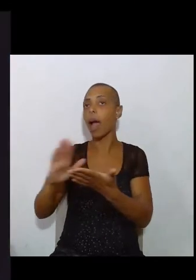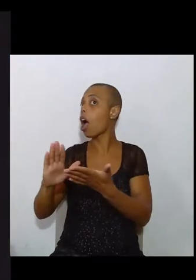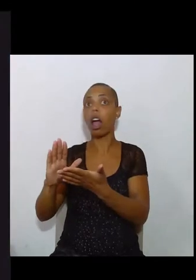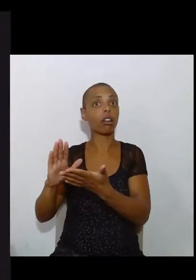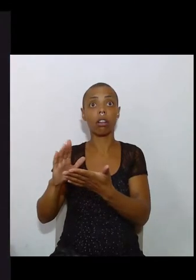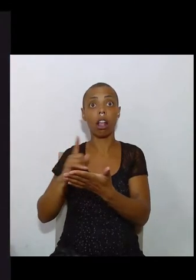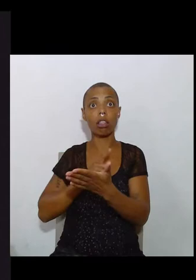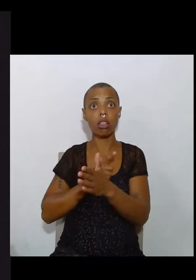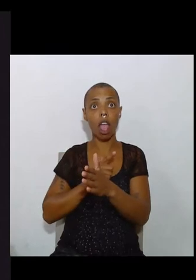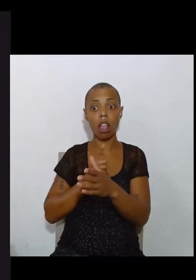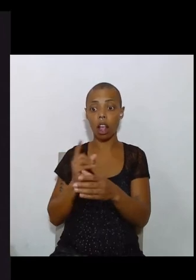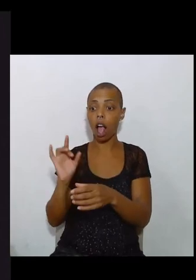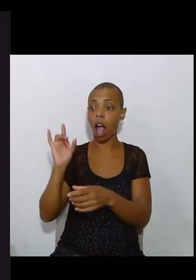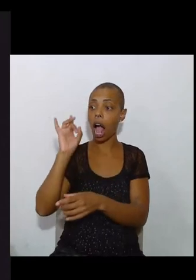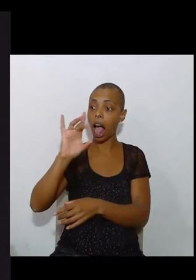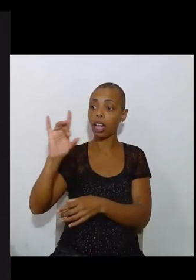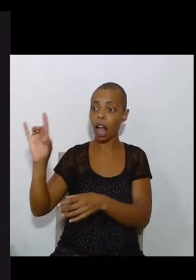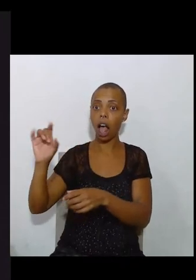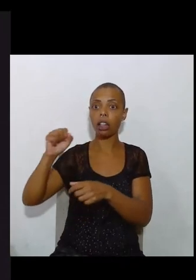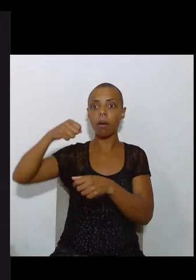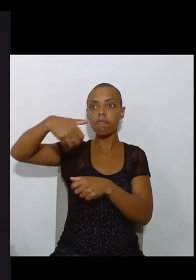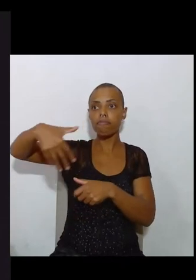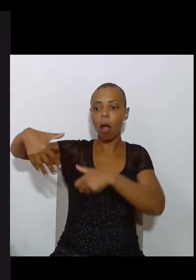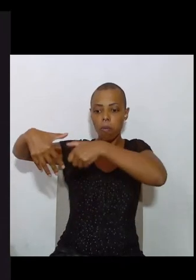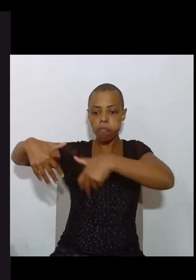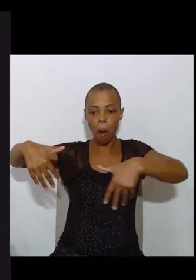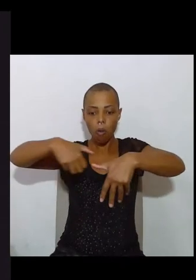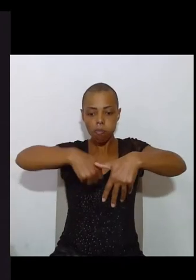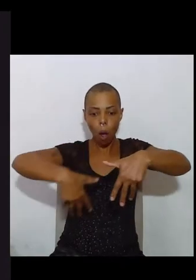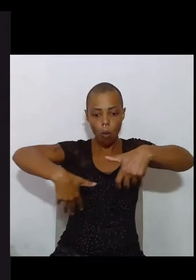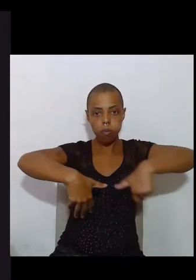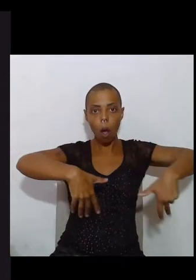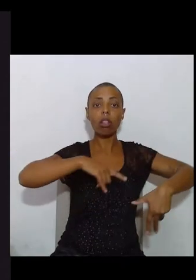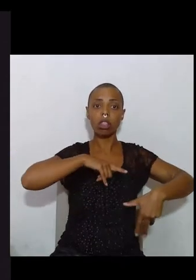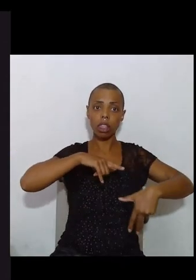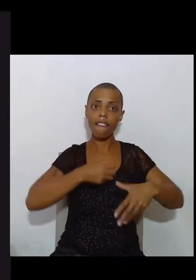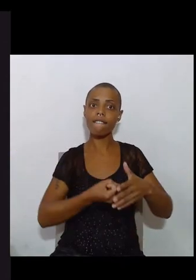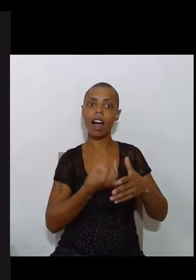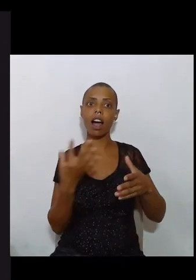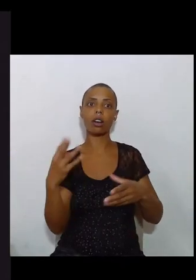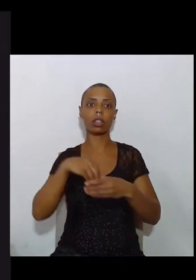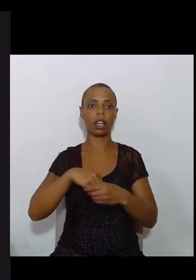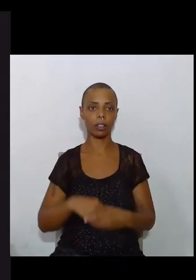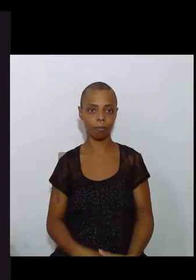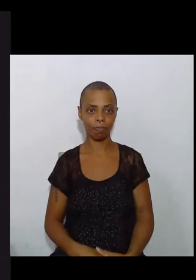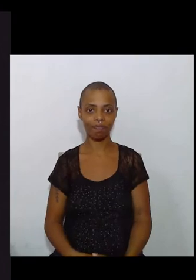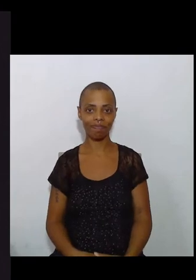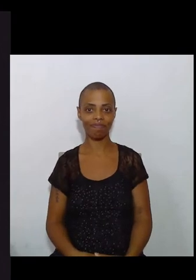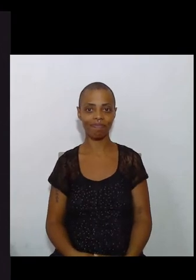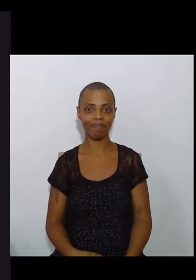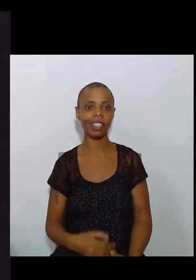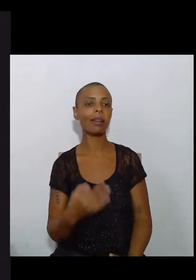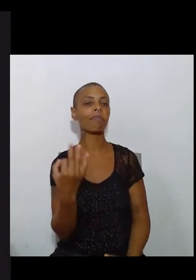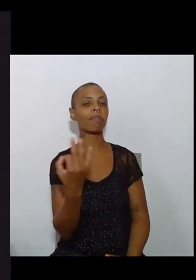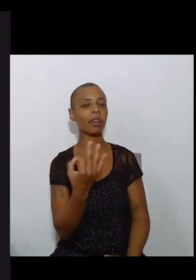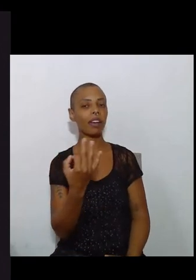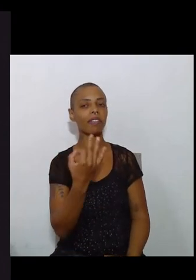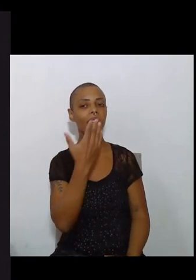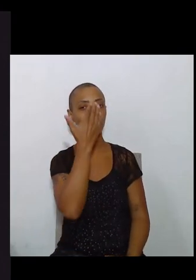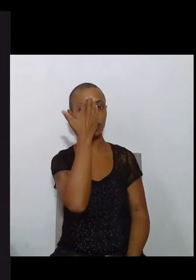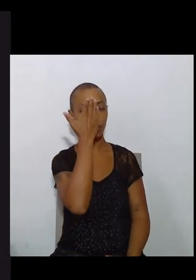social class or race there are many vectors that should be taken into account thank you very much